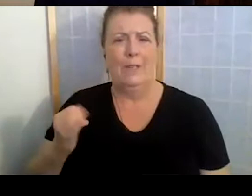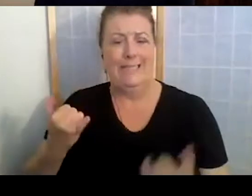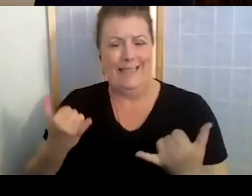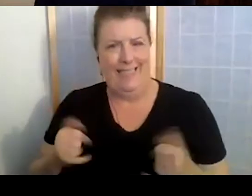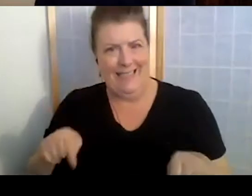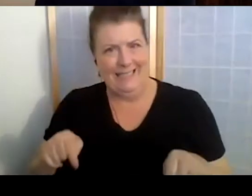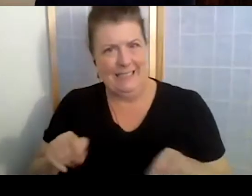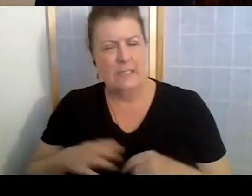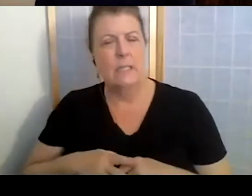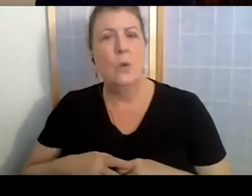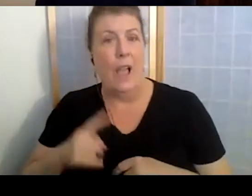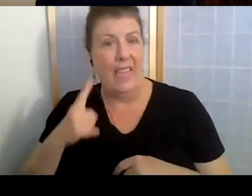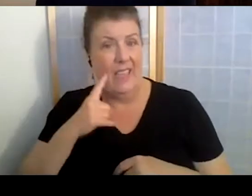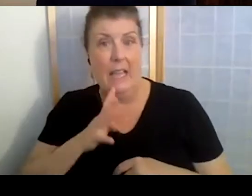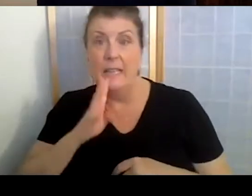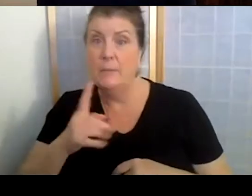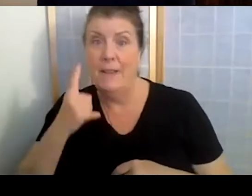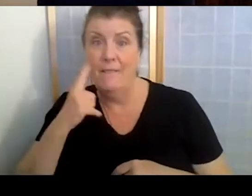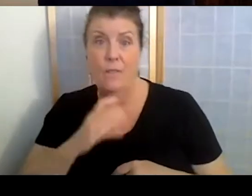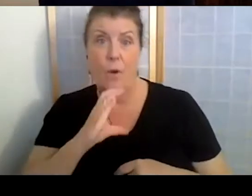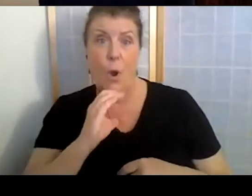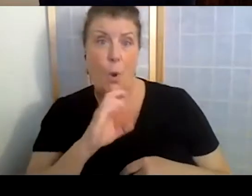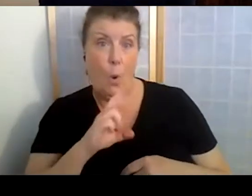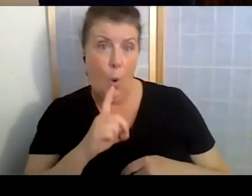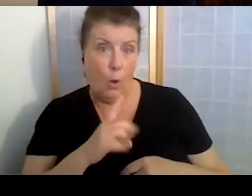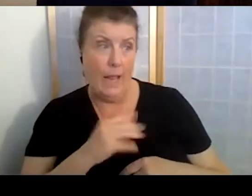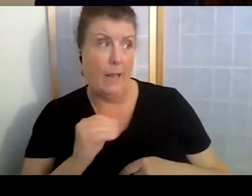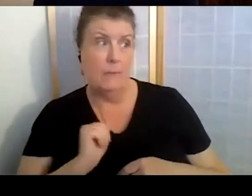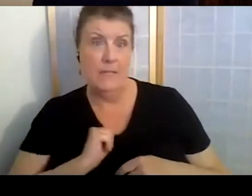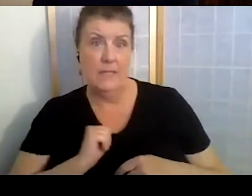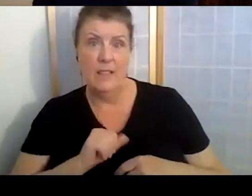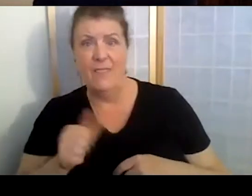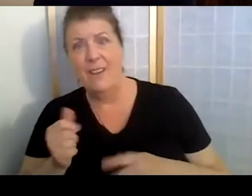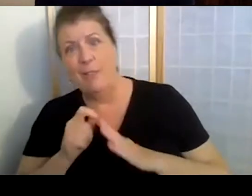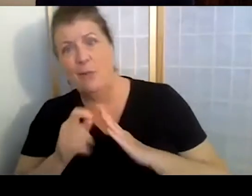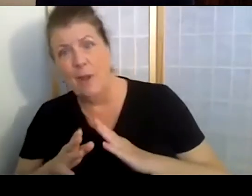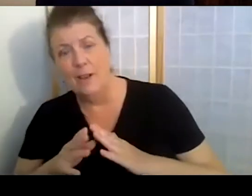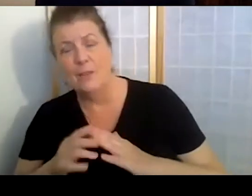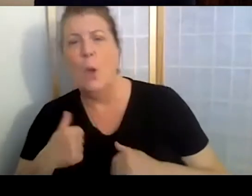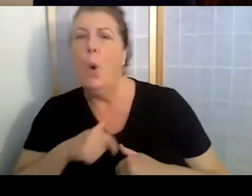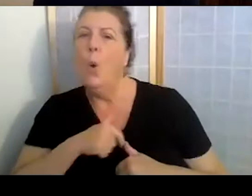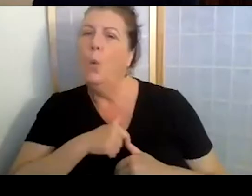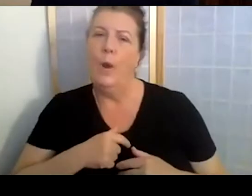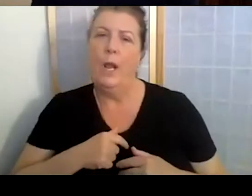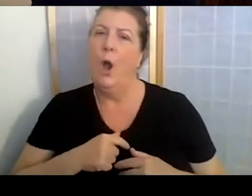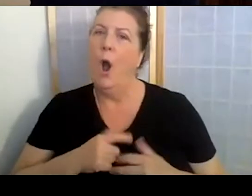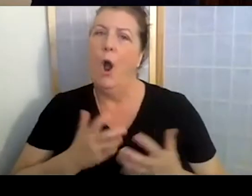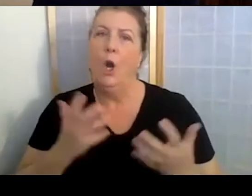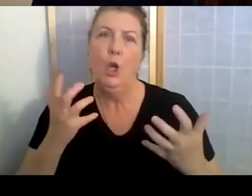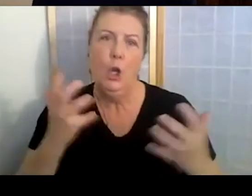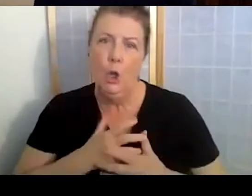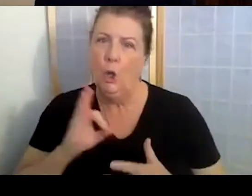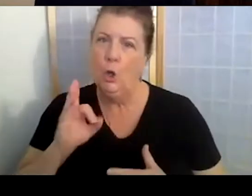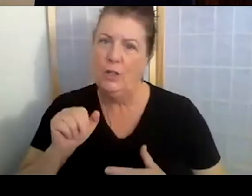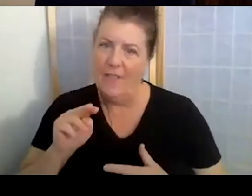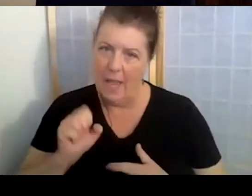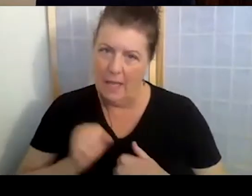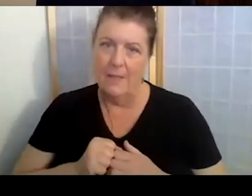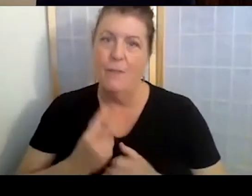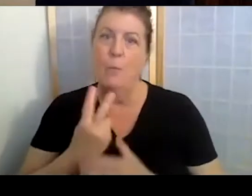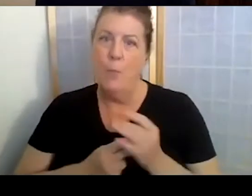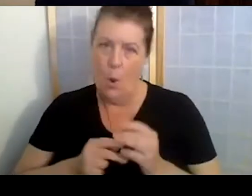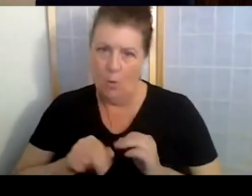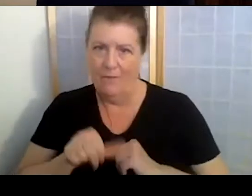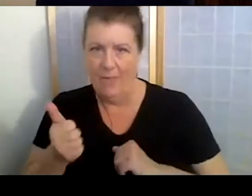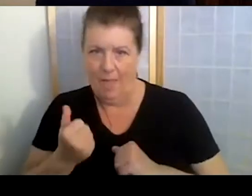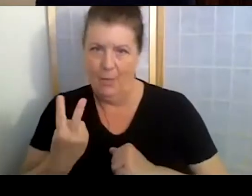Cord and certainly most of the writers on Watchmen, we're huge fans of both of these shows. Unbelievable and Mrs. America, and I think